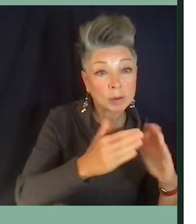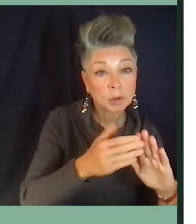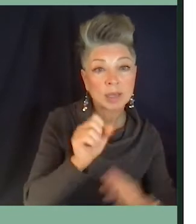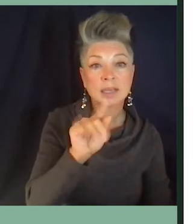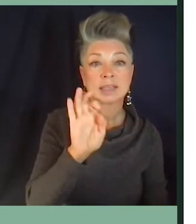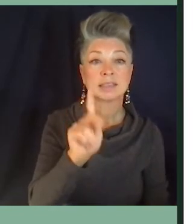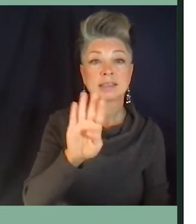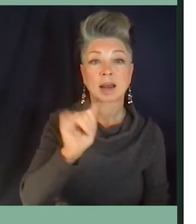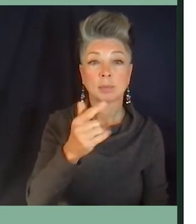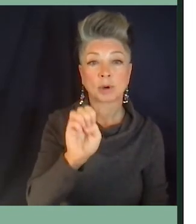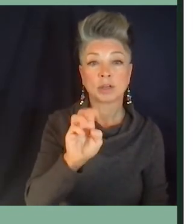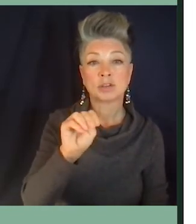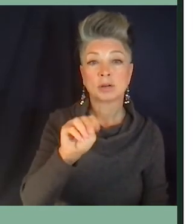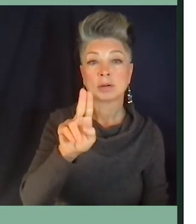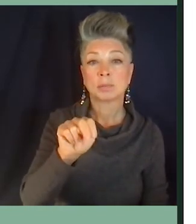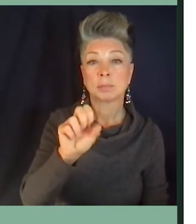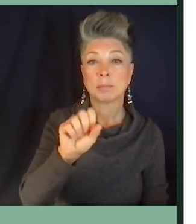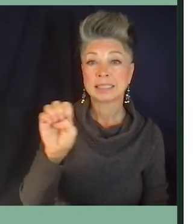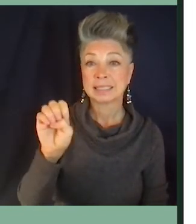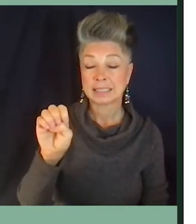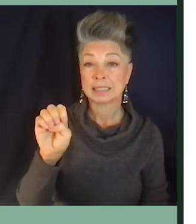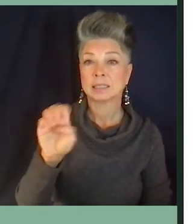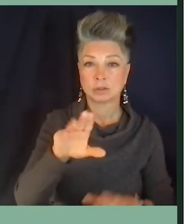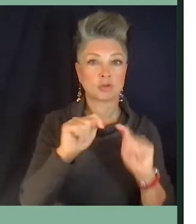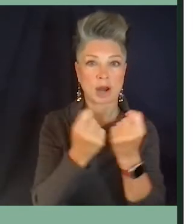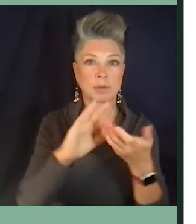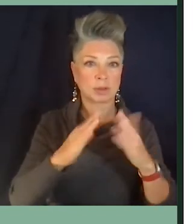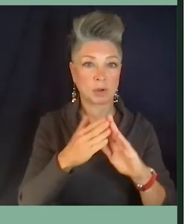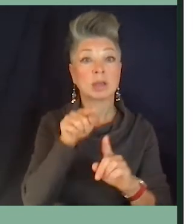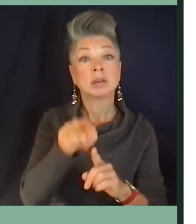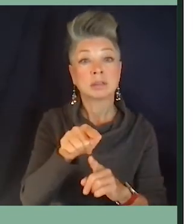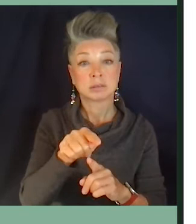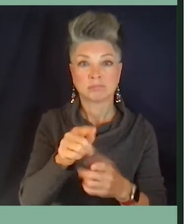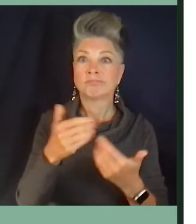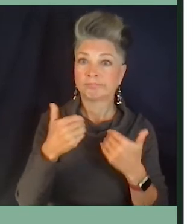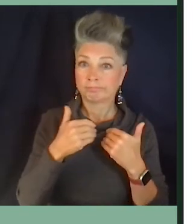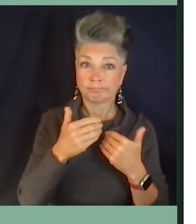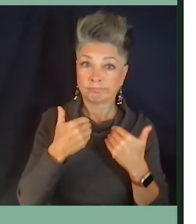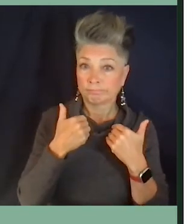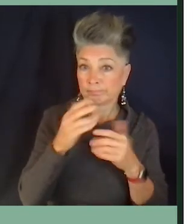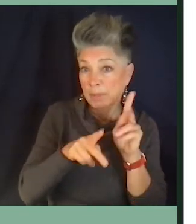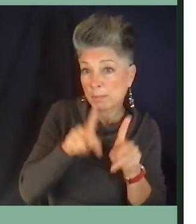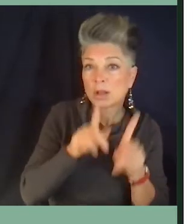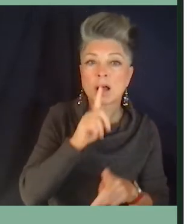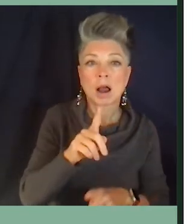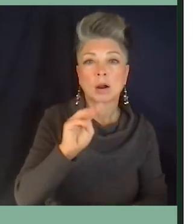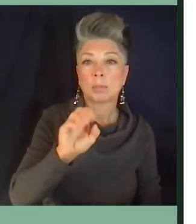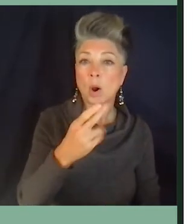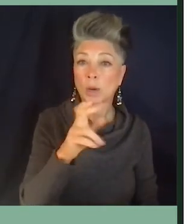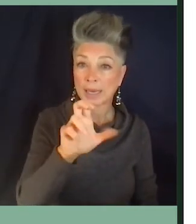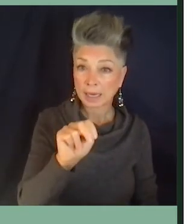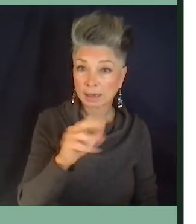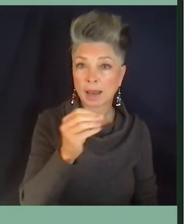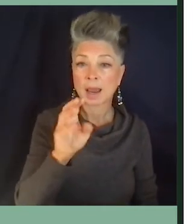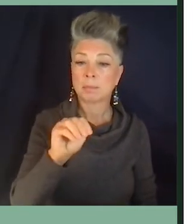Very close to their community is the Stockbridge-Munsee tribal community. They are made of the Mohican and Munsee people.